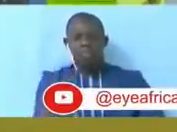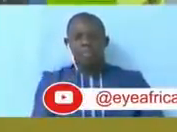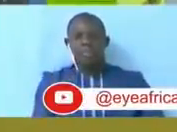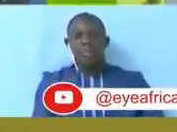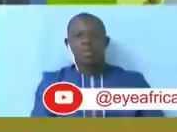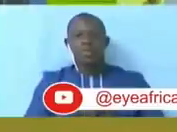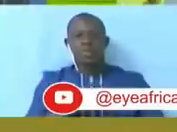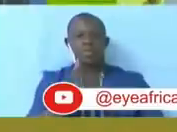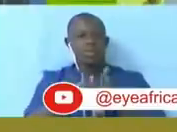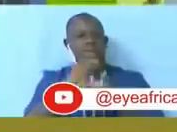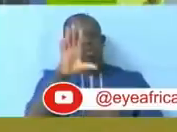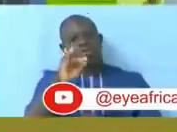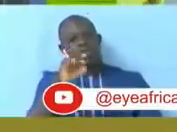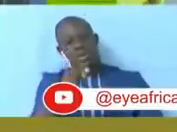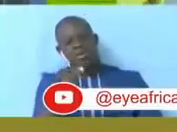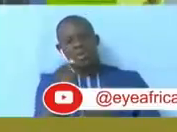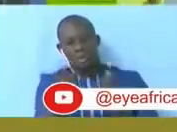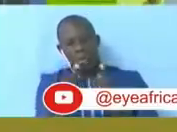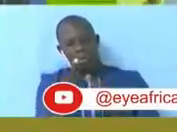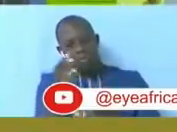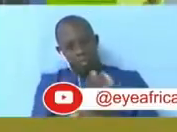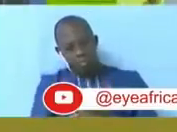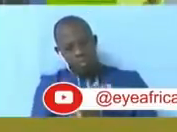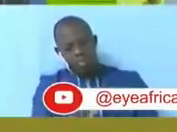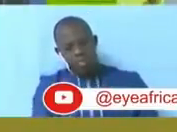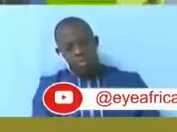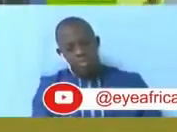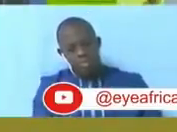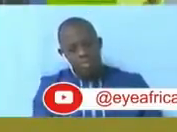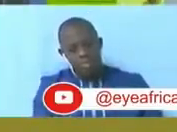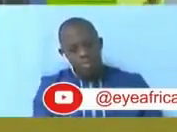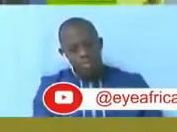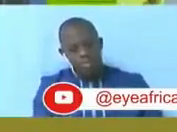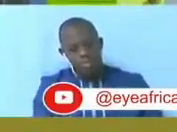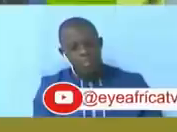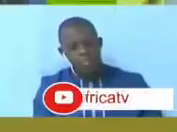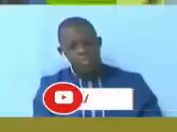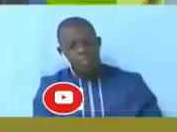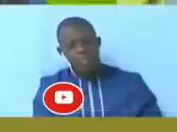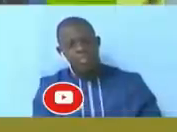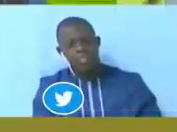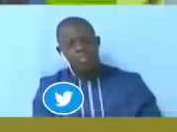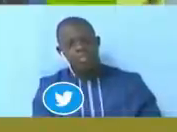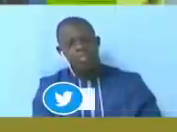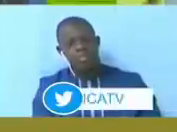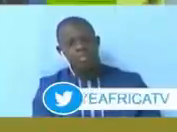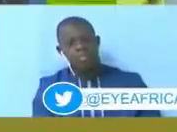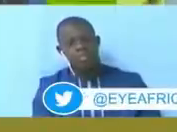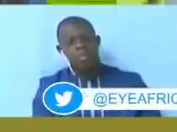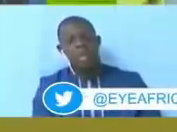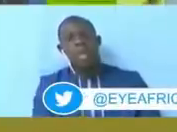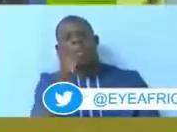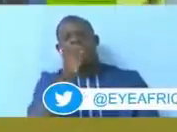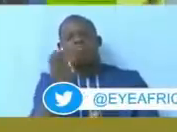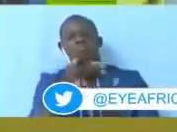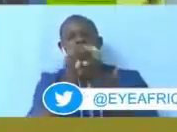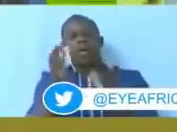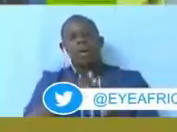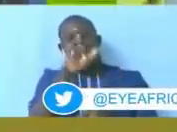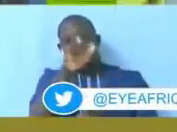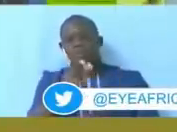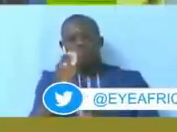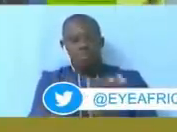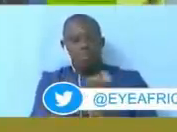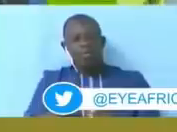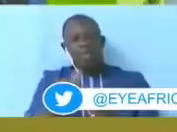could never get that done. But manana o lahiro nyinga o mendi mo manana ke kotanke. Because he was also finally removed from the